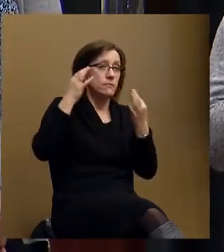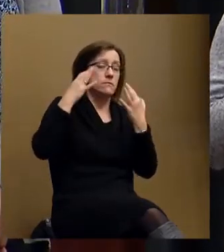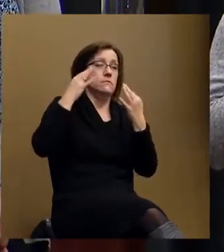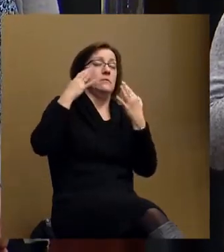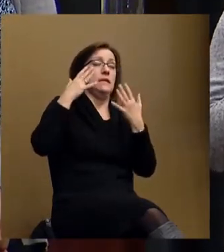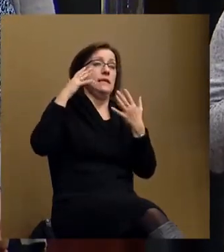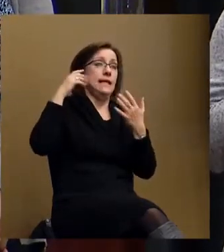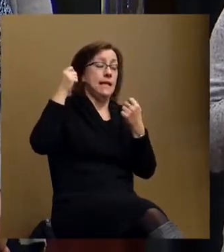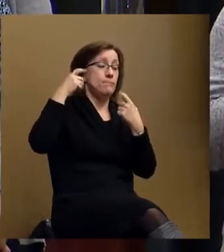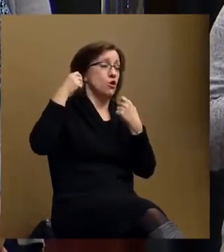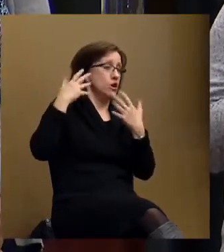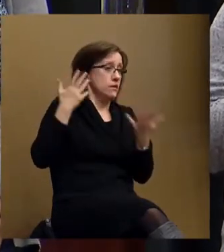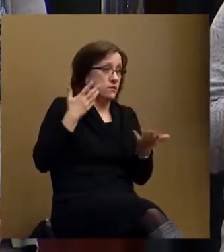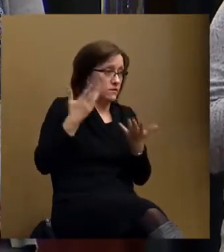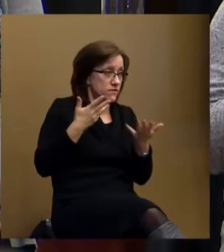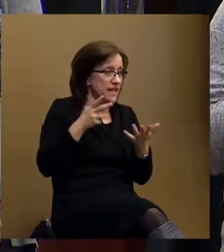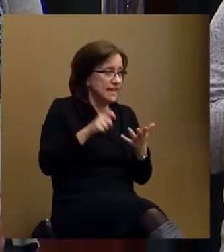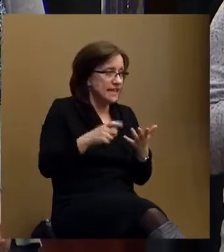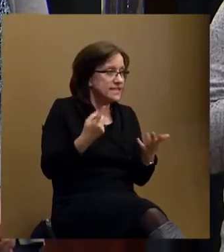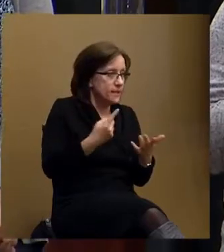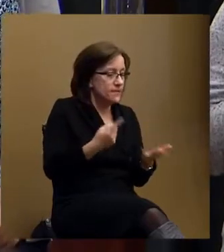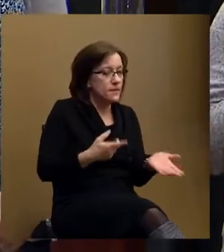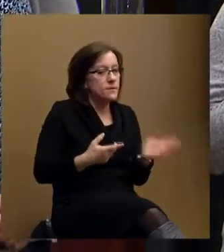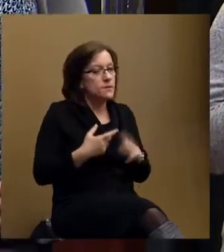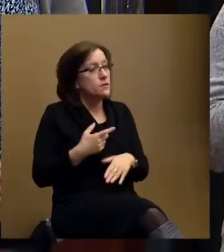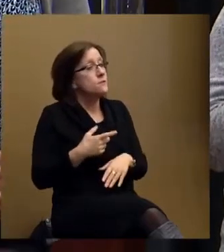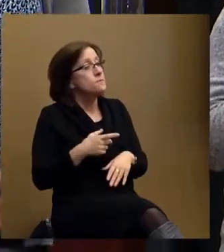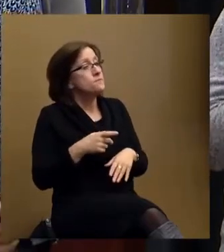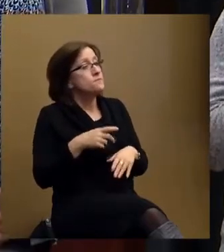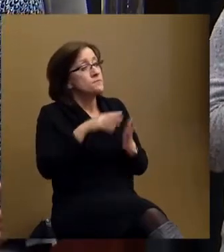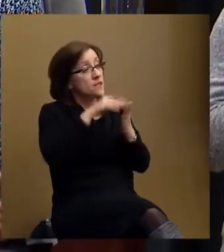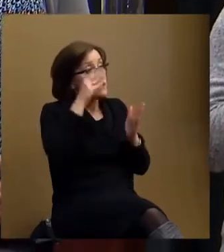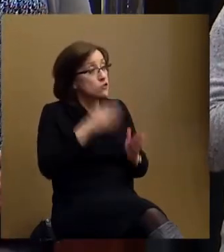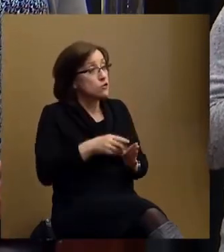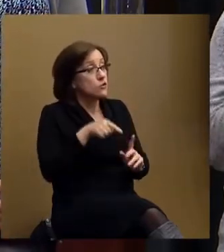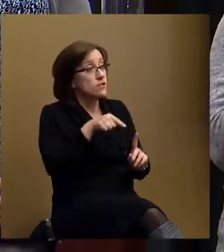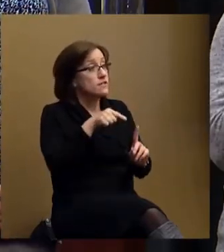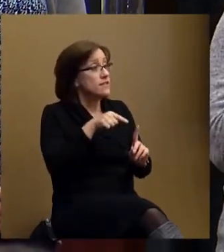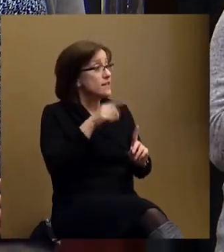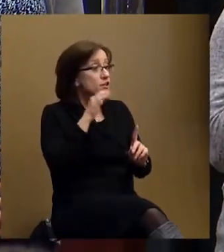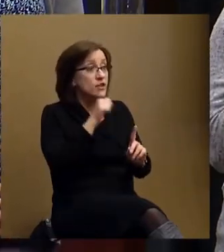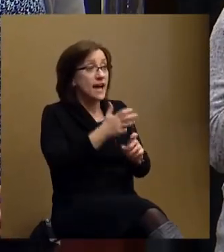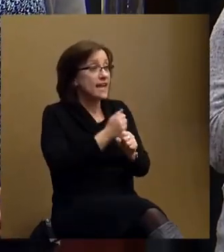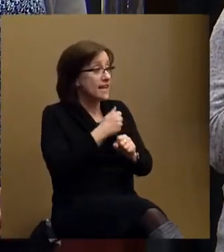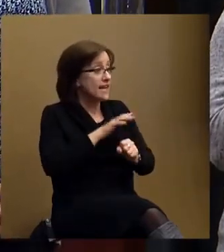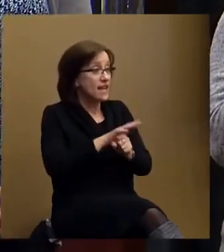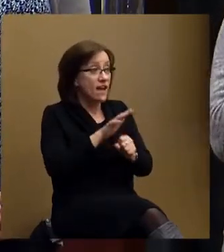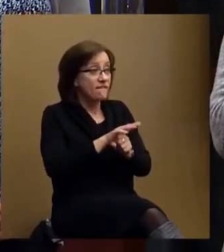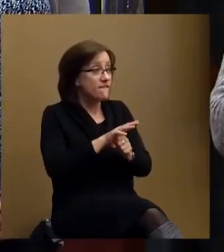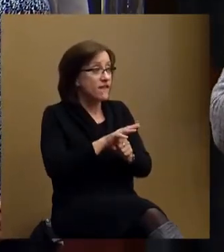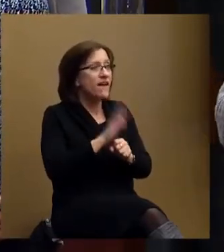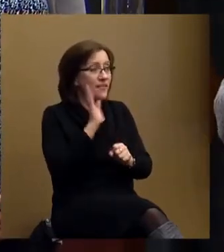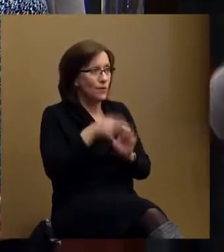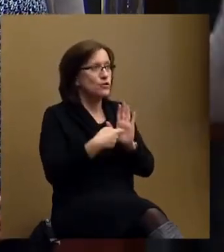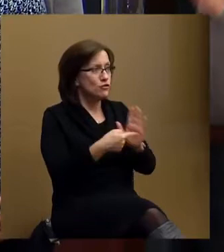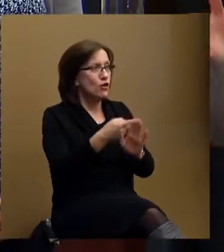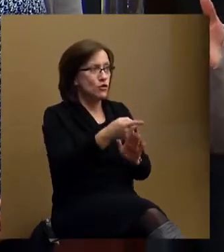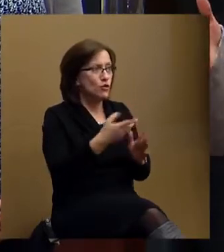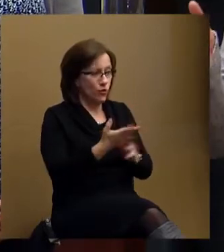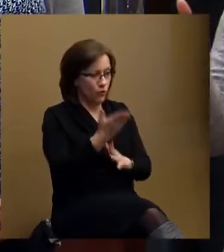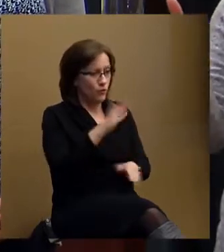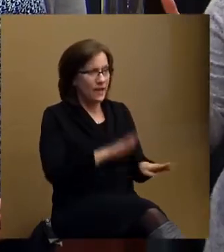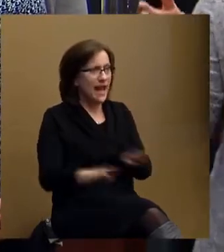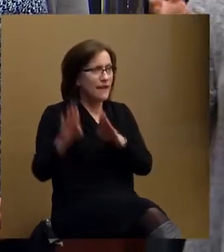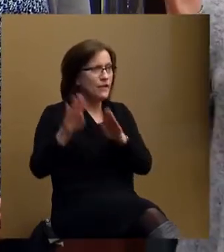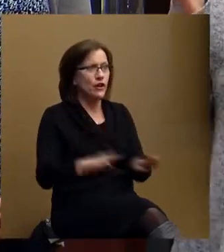is, your student is going to show you if they're not getting enough. It's going to turn into behavior. It's going to turn into